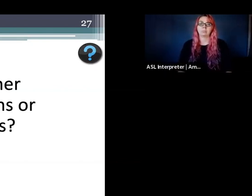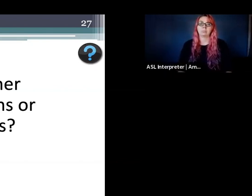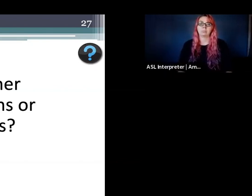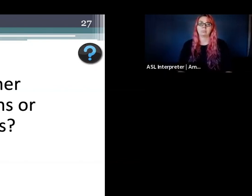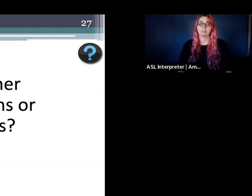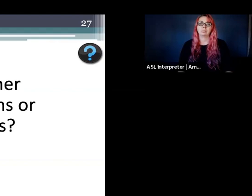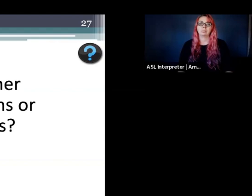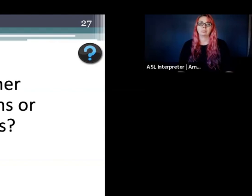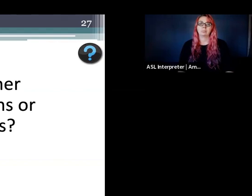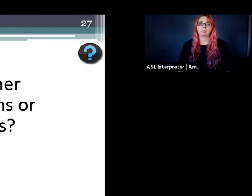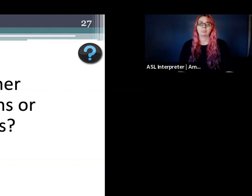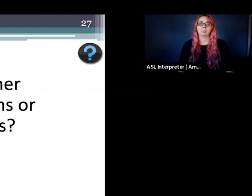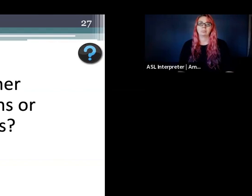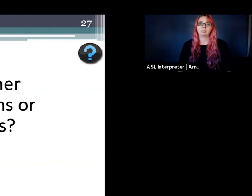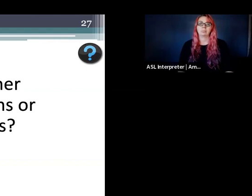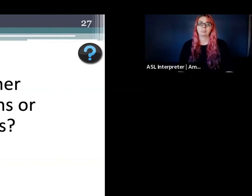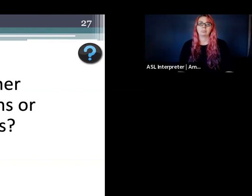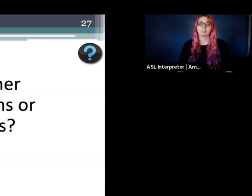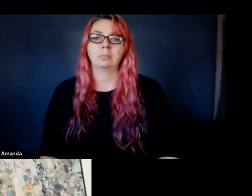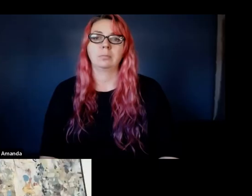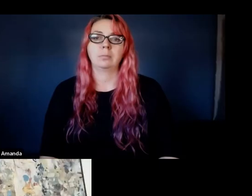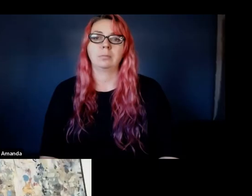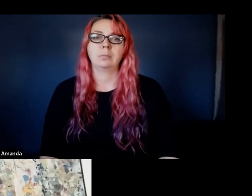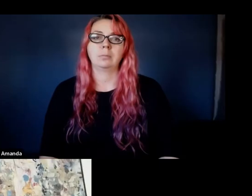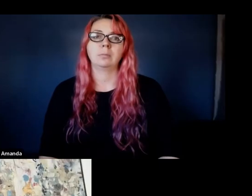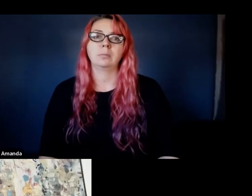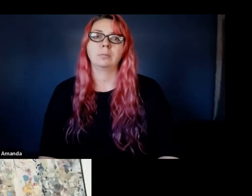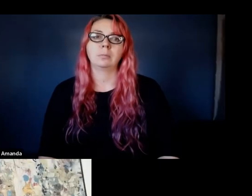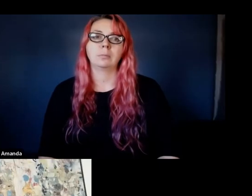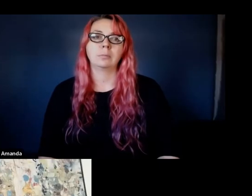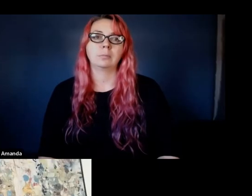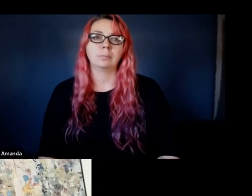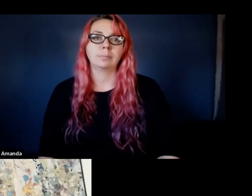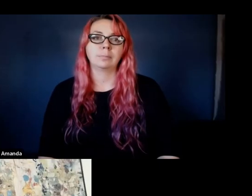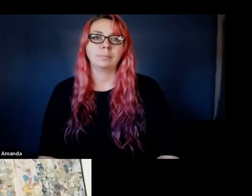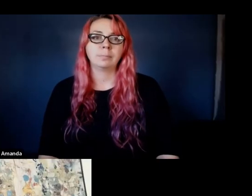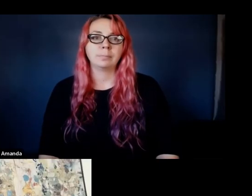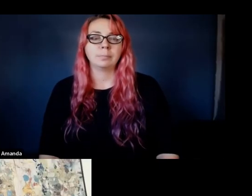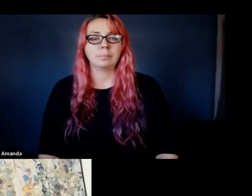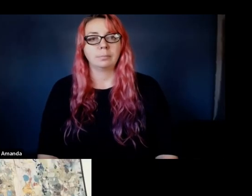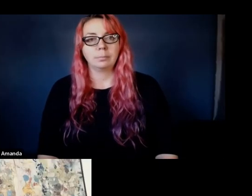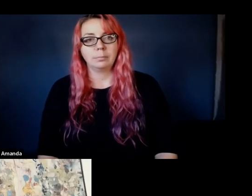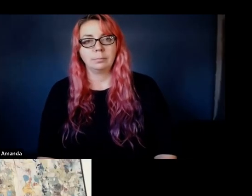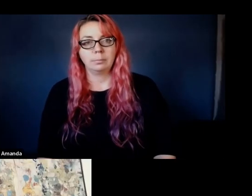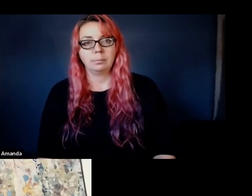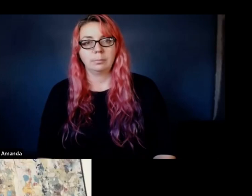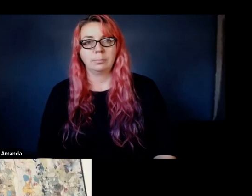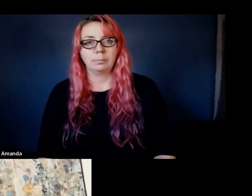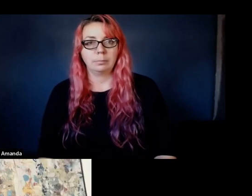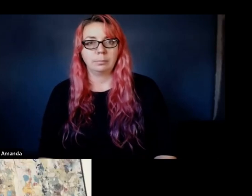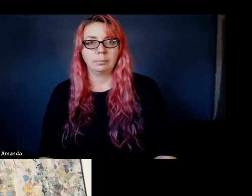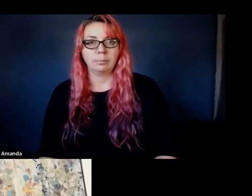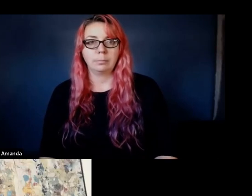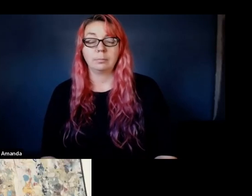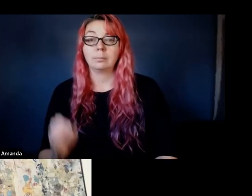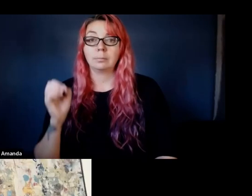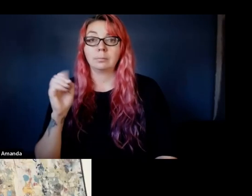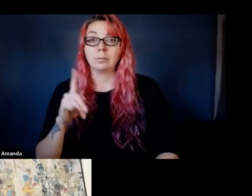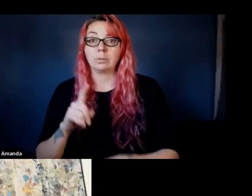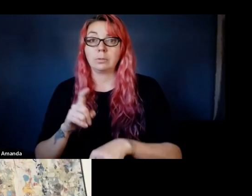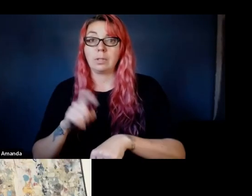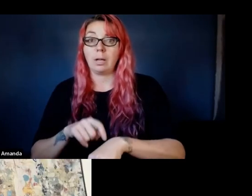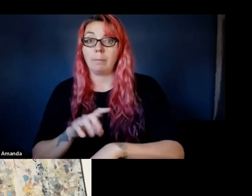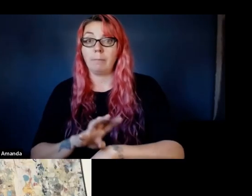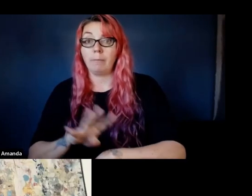Okay, so I'll stop share. And we're at 4. So I don't know if there's any